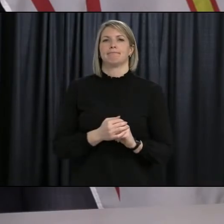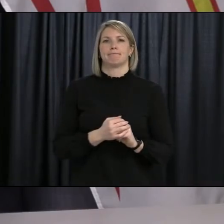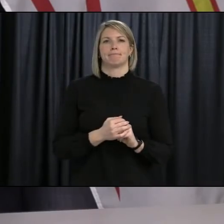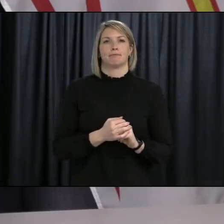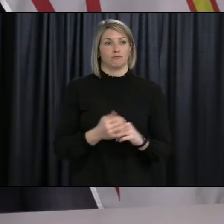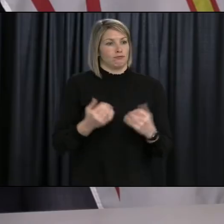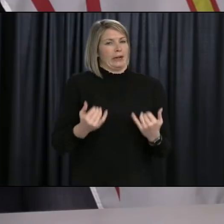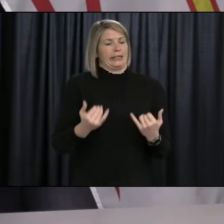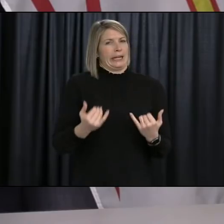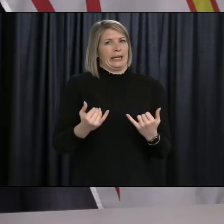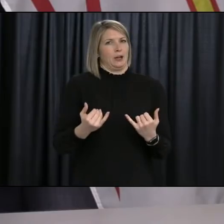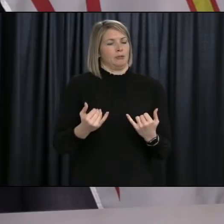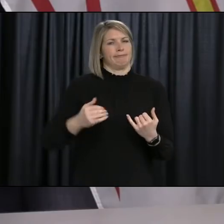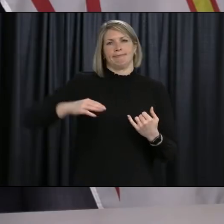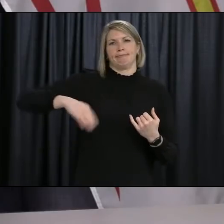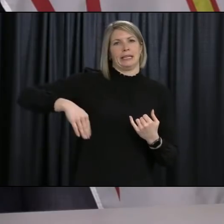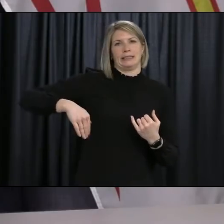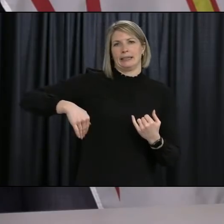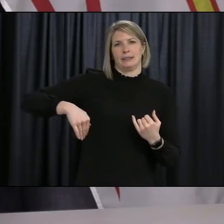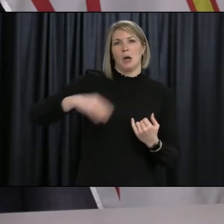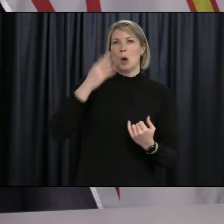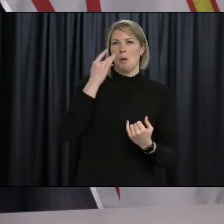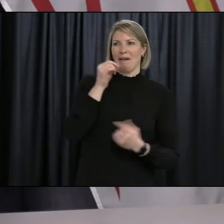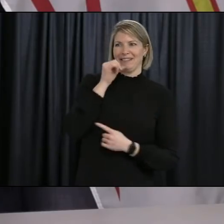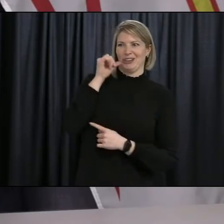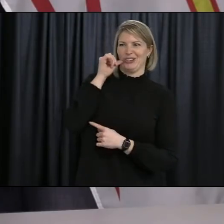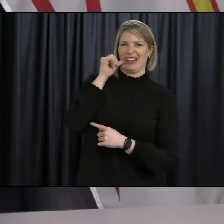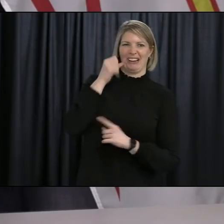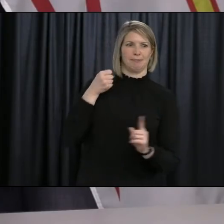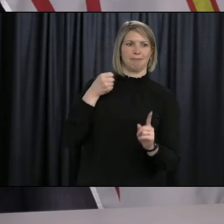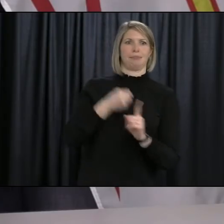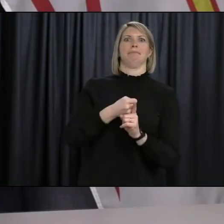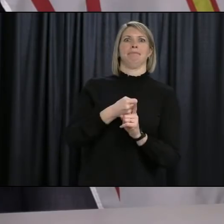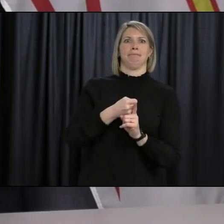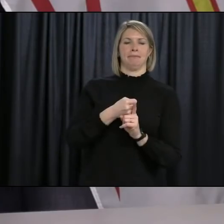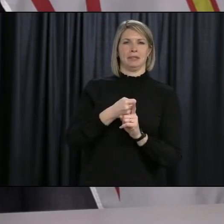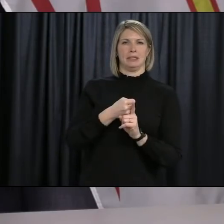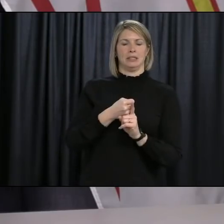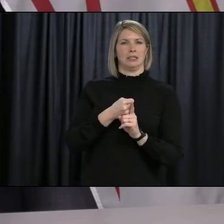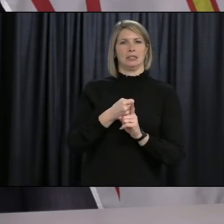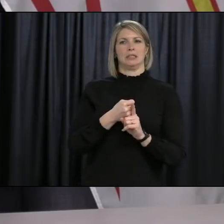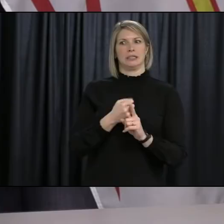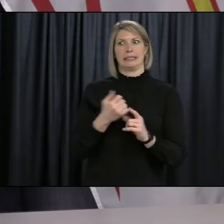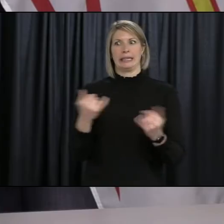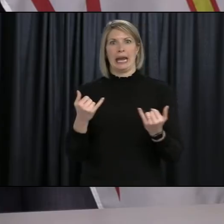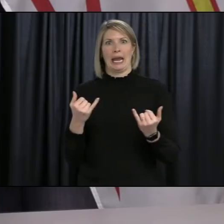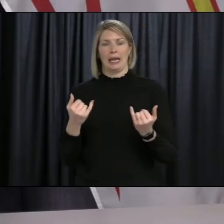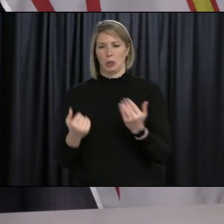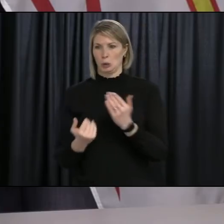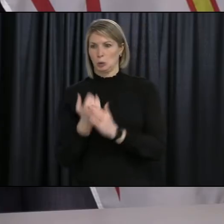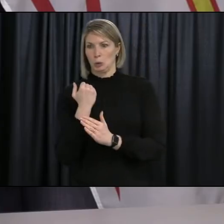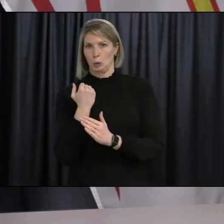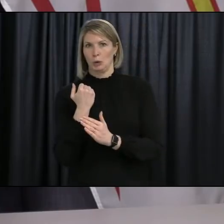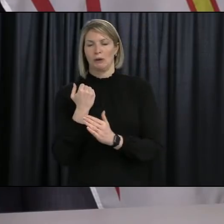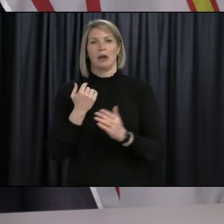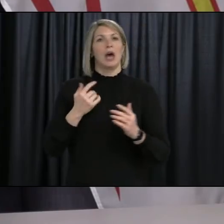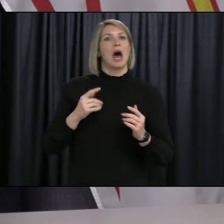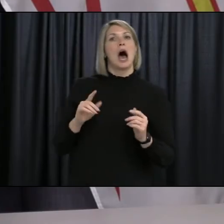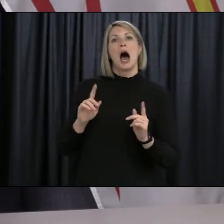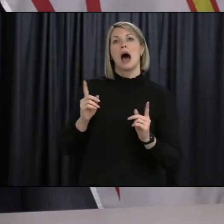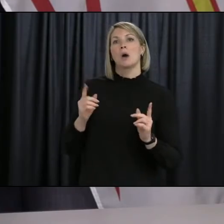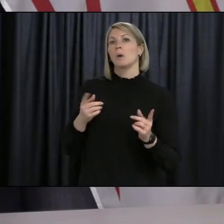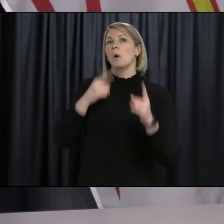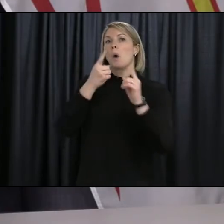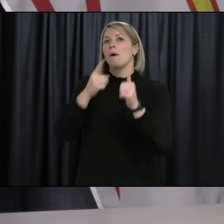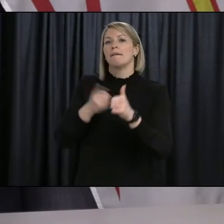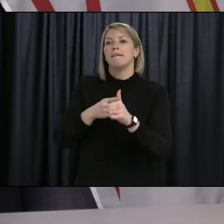like that. But at the moment, we're such early days. Our focus right now is to isolate, test, trace, isolate, and